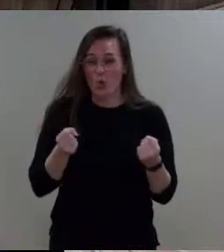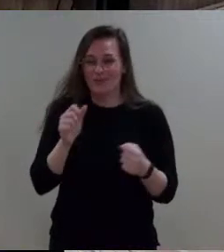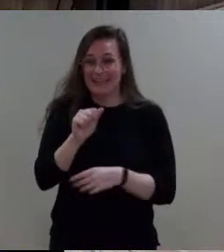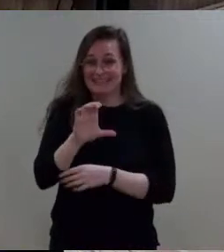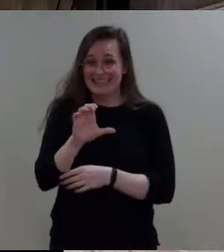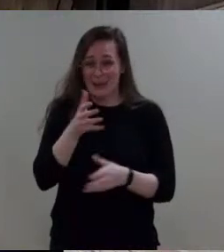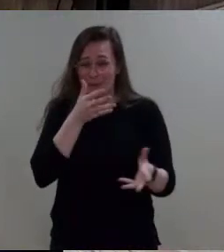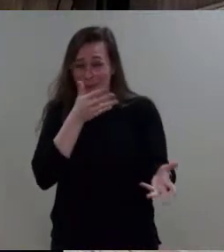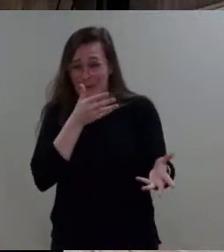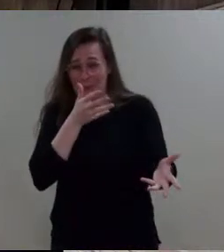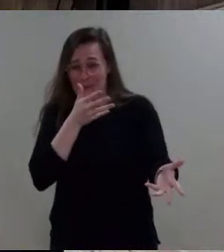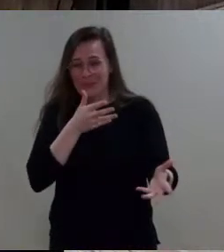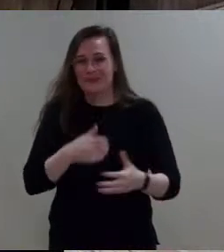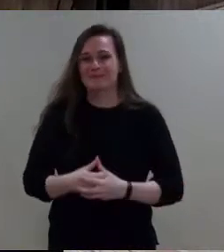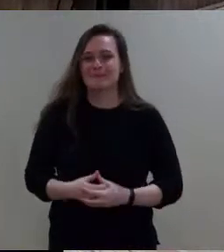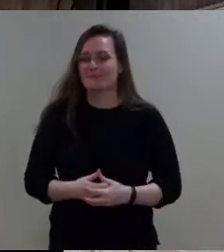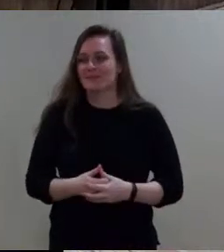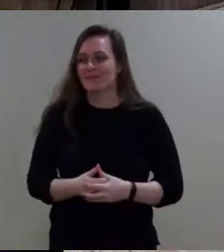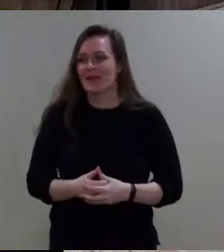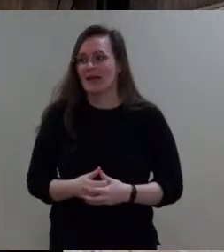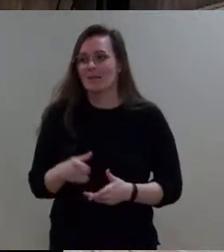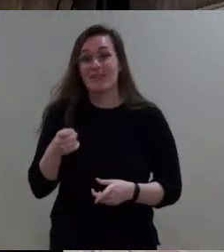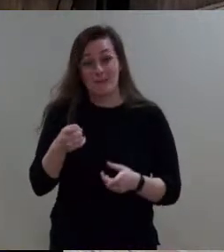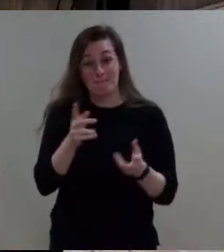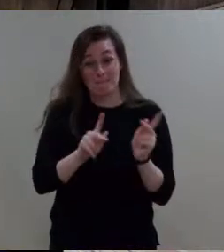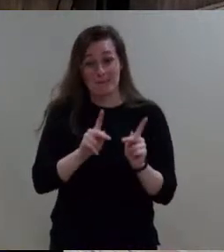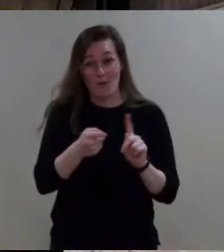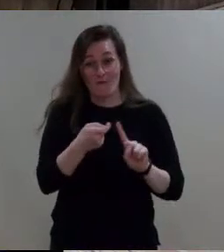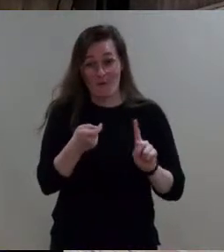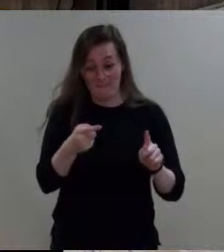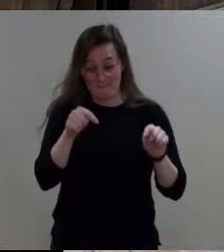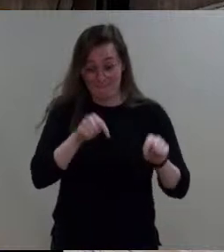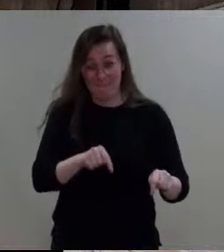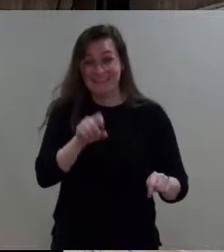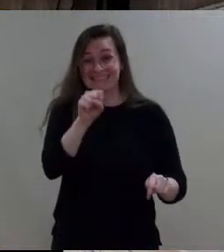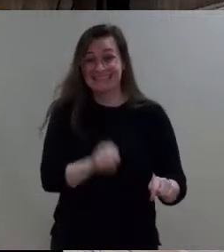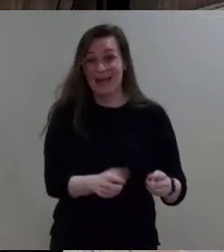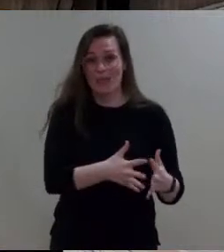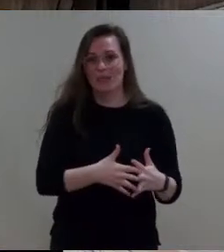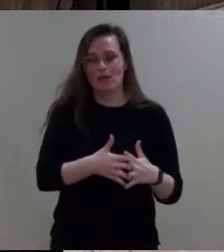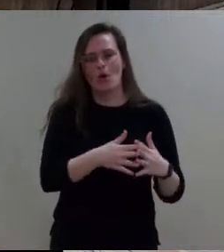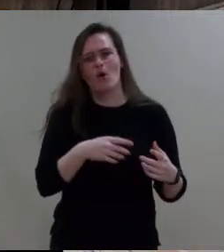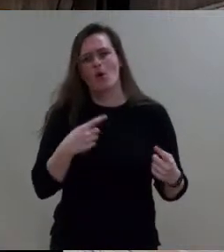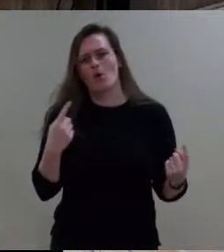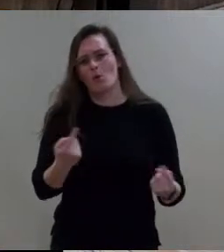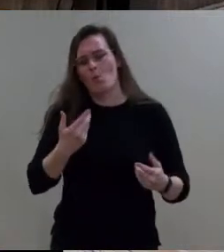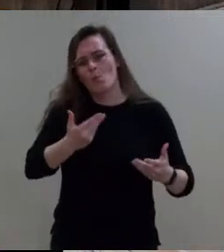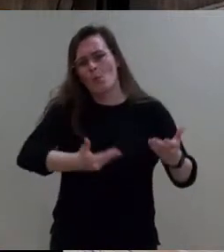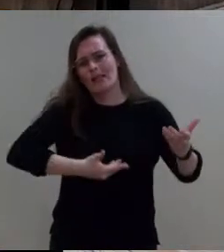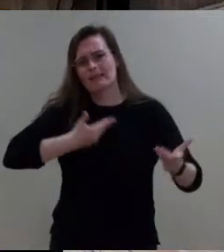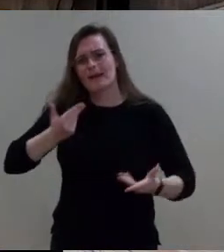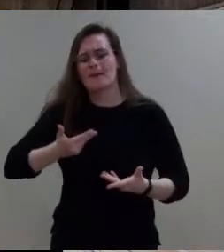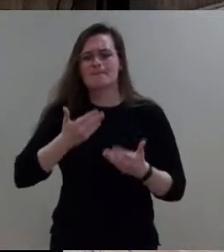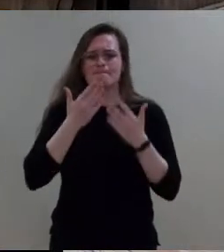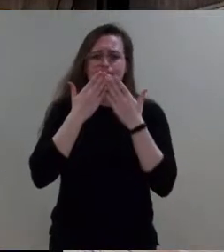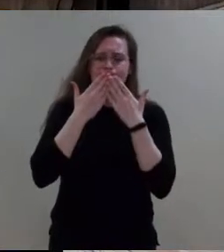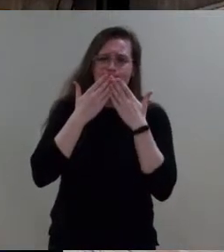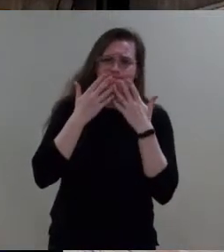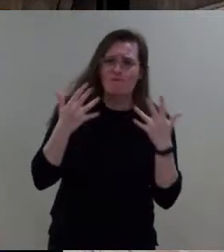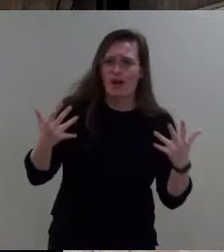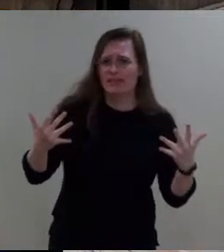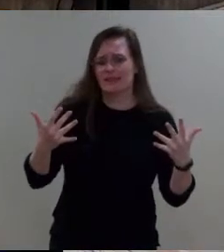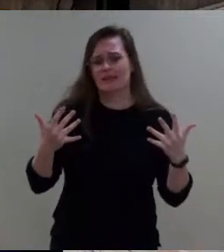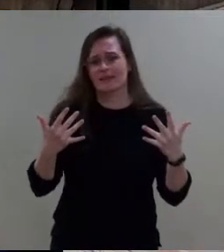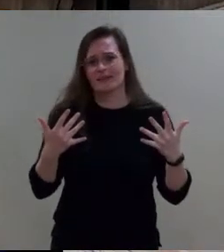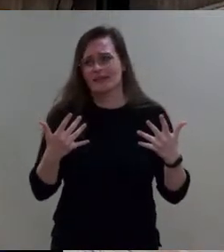southern hospitality shown to us from all involved was to make you feel welcome to their home. And we walked to a lot of conferences,